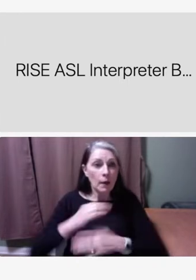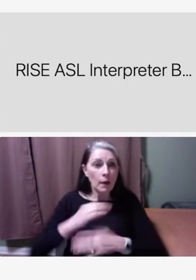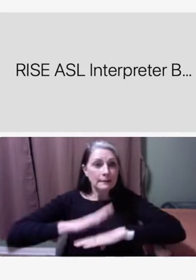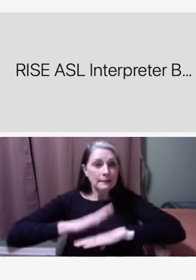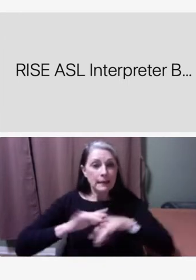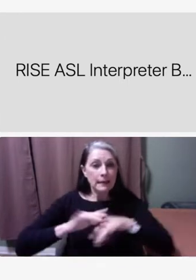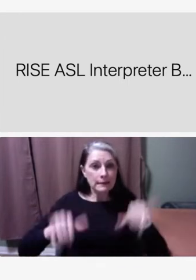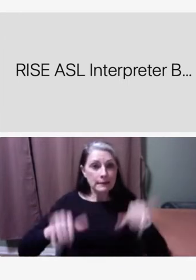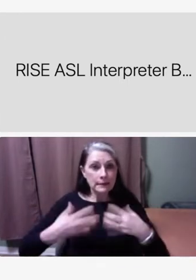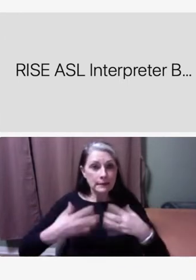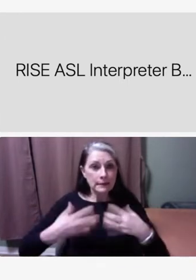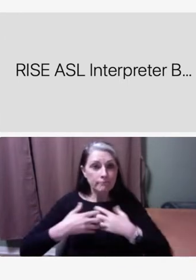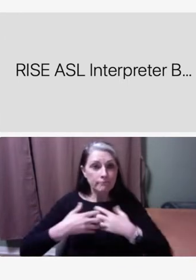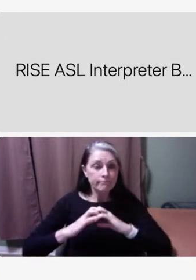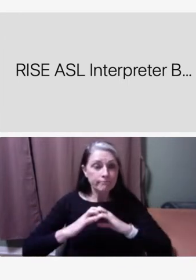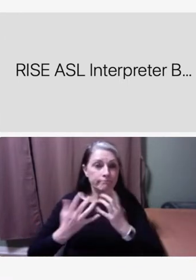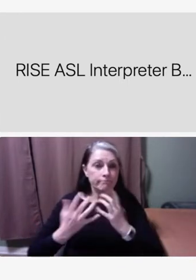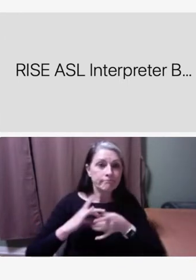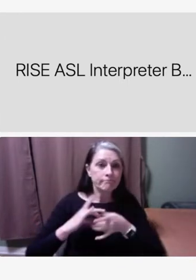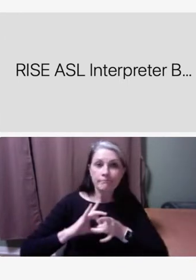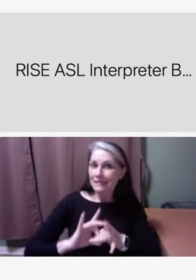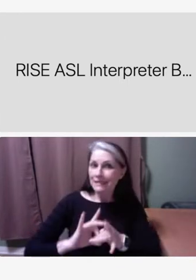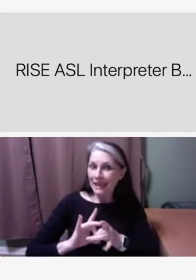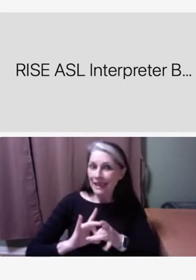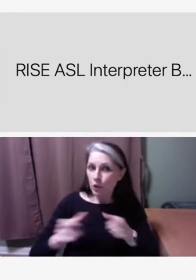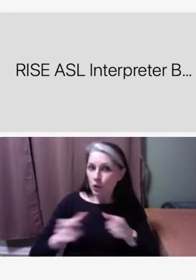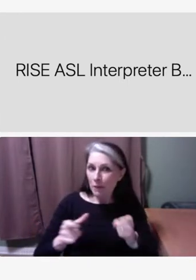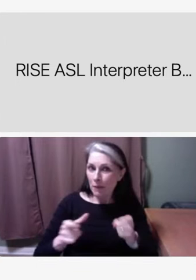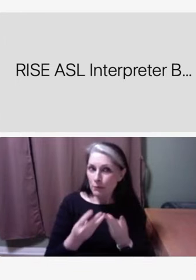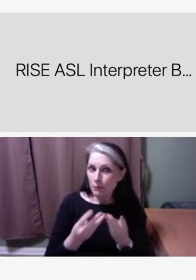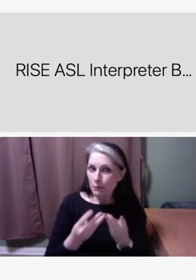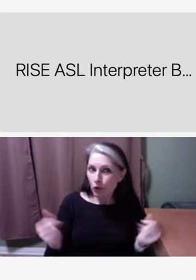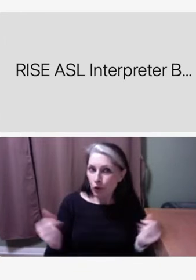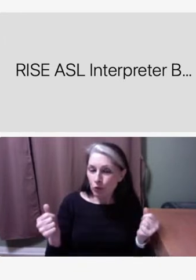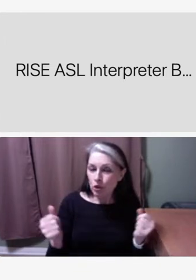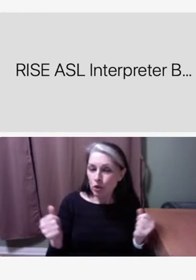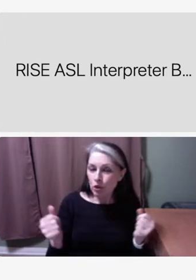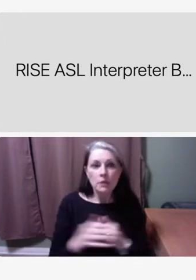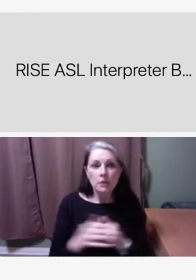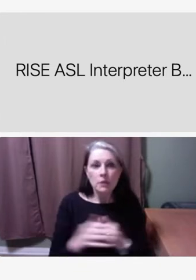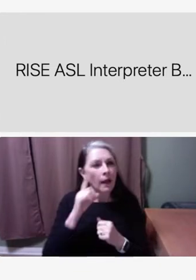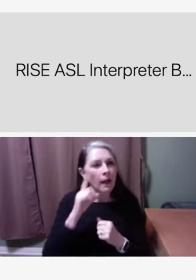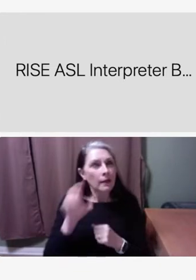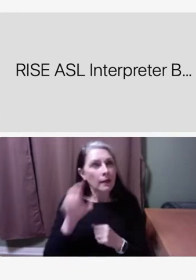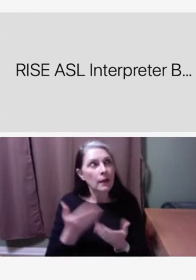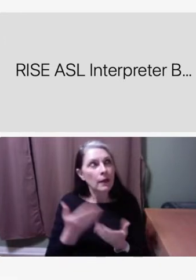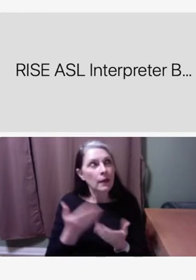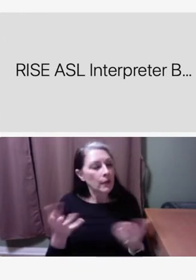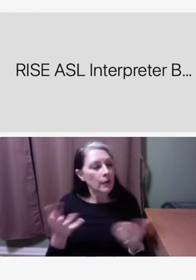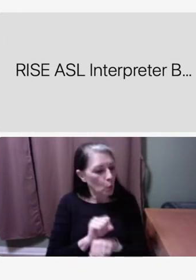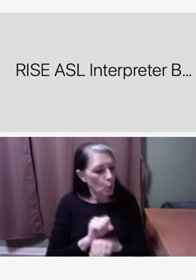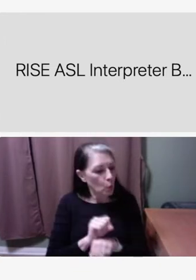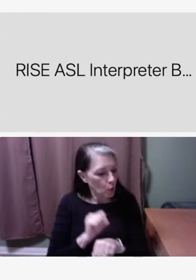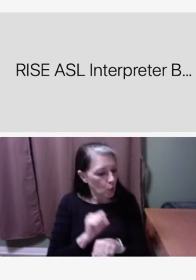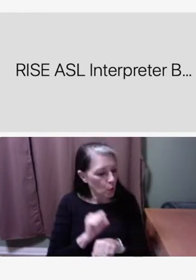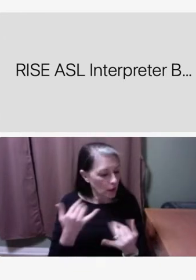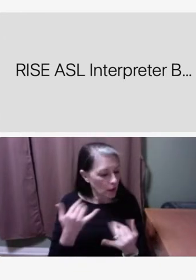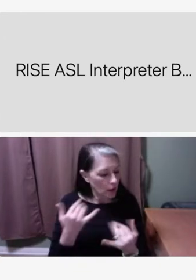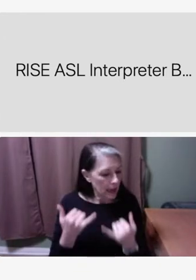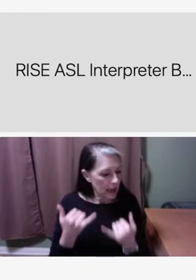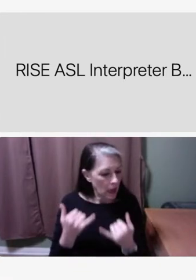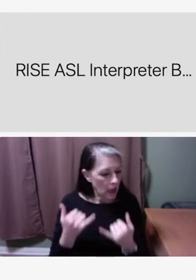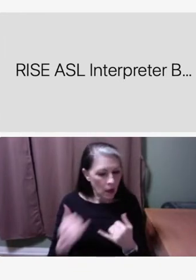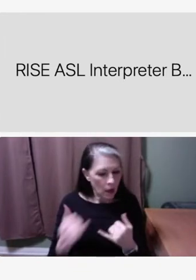an asset management solution. I think the other thing we're working on right now, because it was presented in